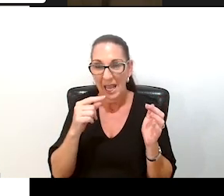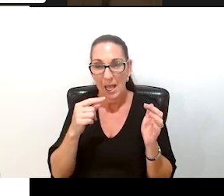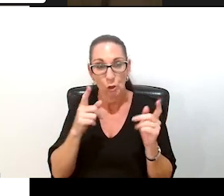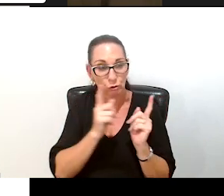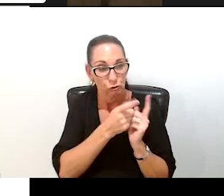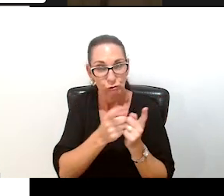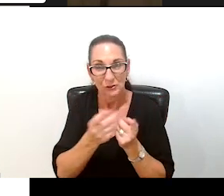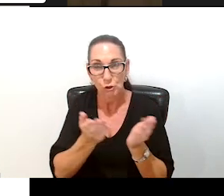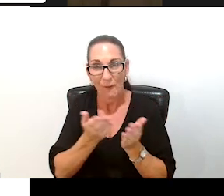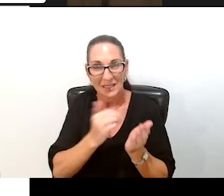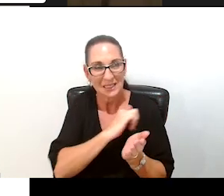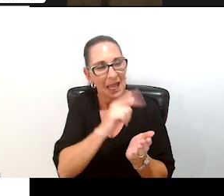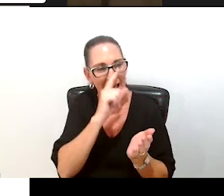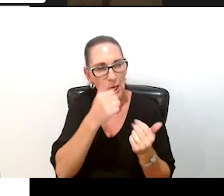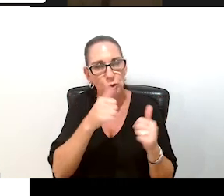what outcomes we achieve.